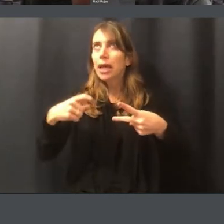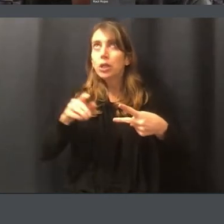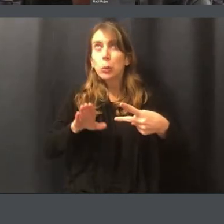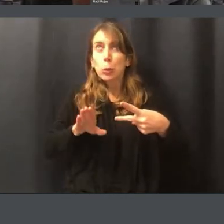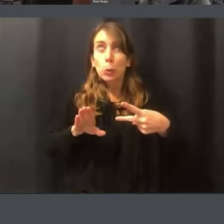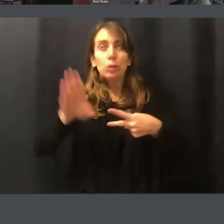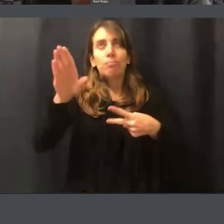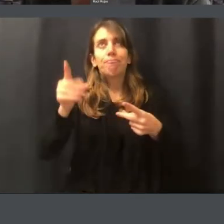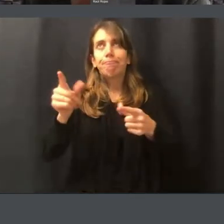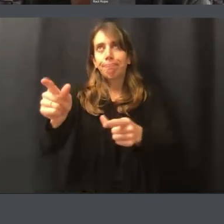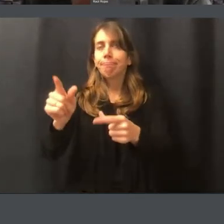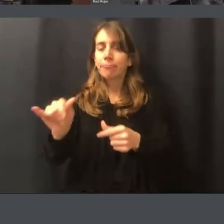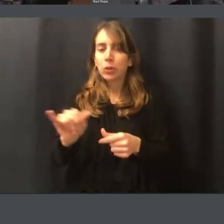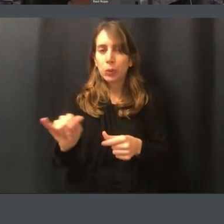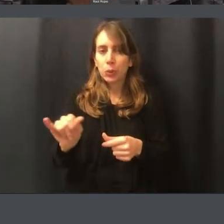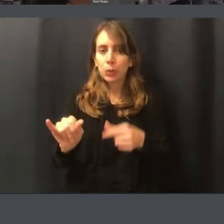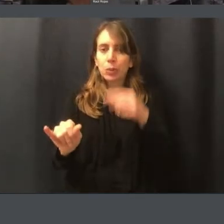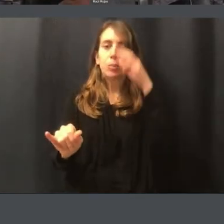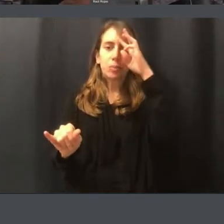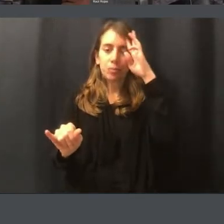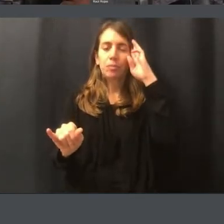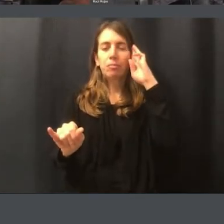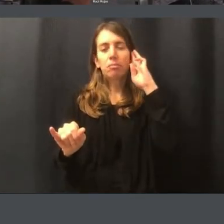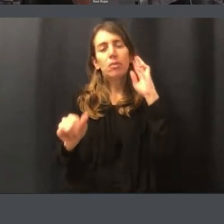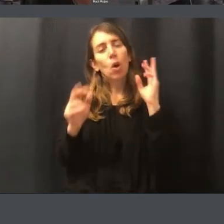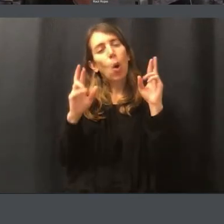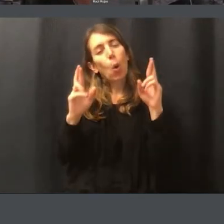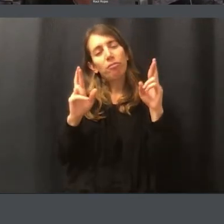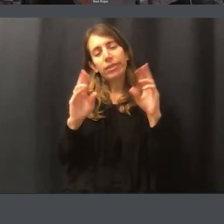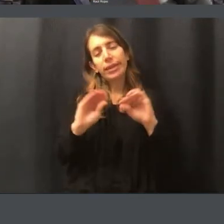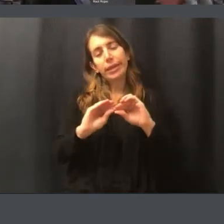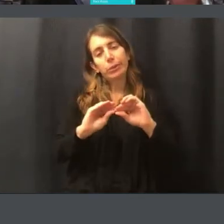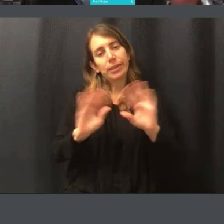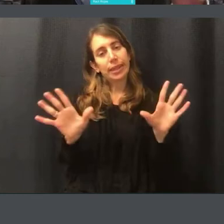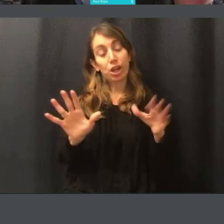See if people, yeah, so hopefully it was clear. Yes,